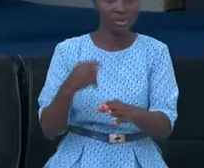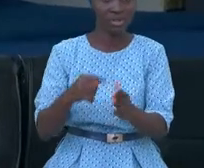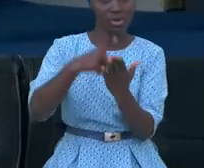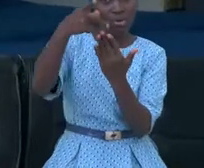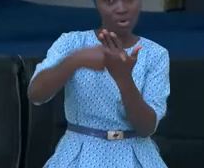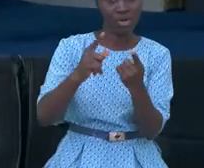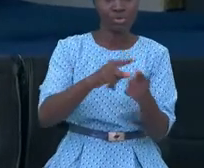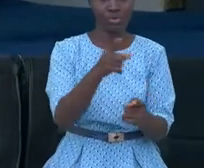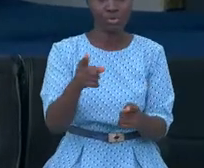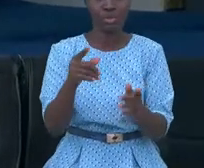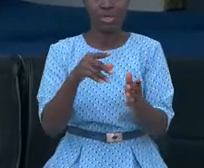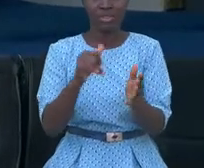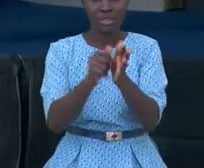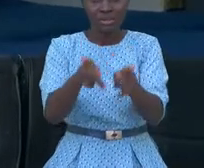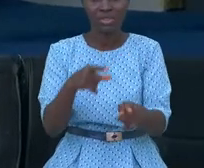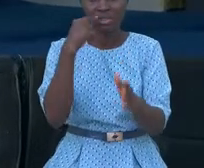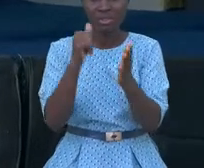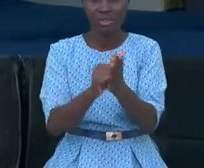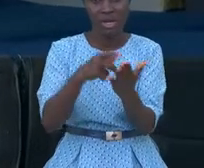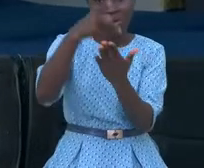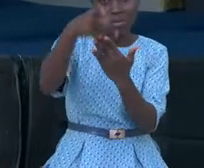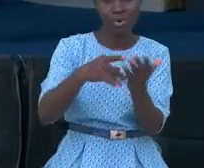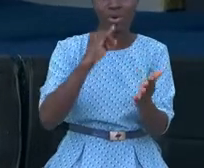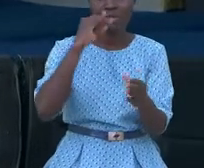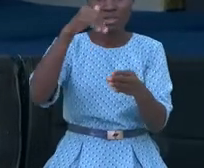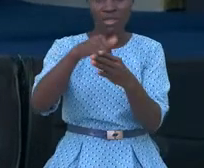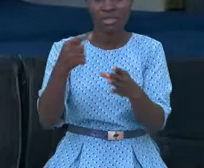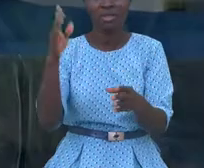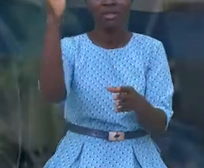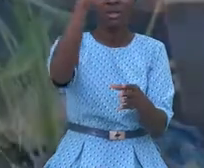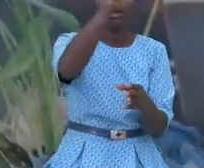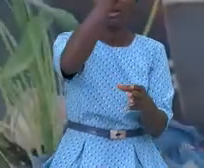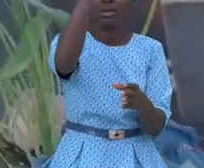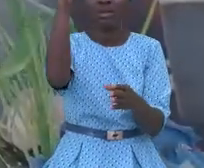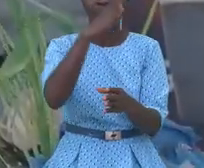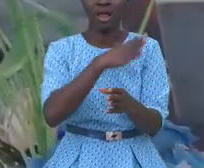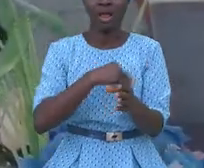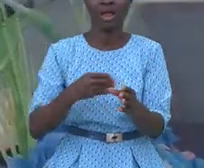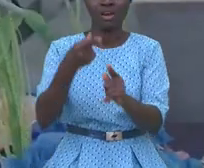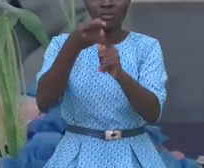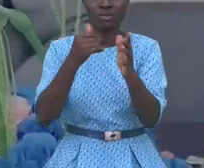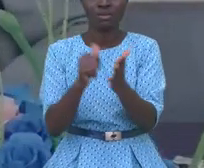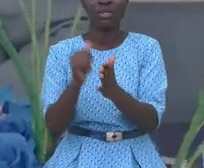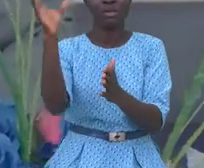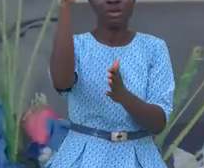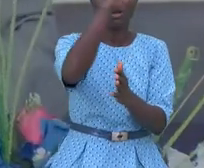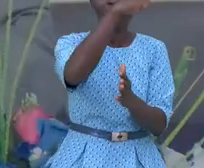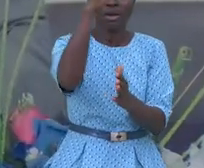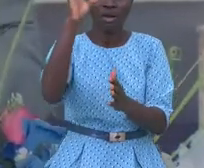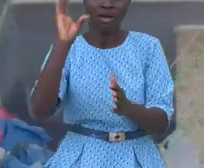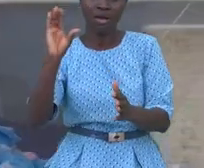the cloud. And from the cloud, you're going to download it to your